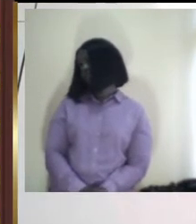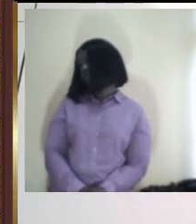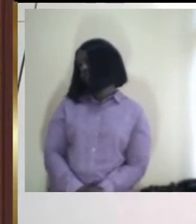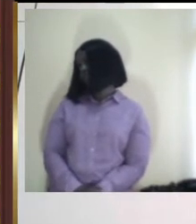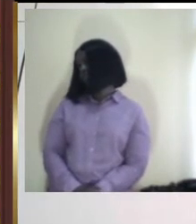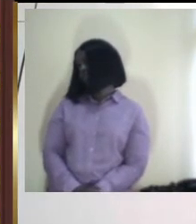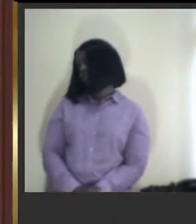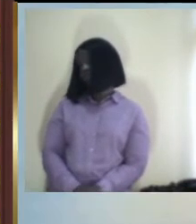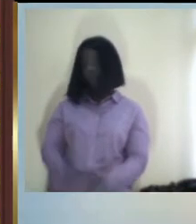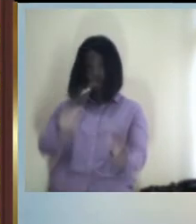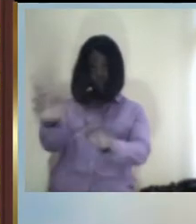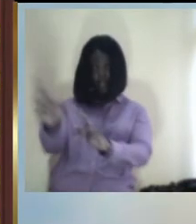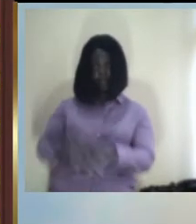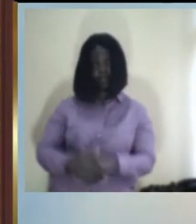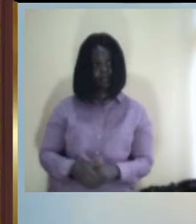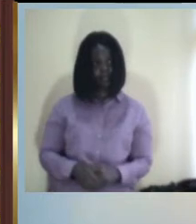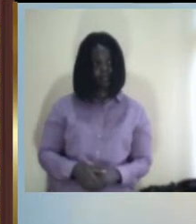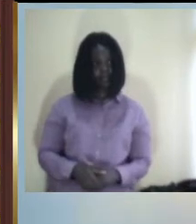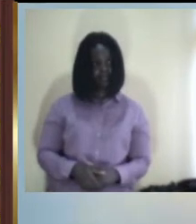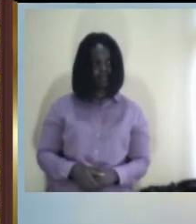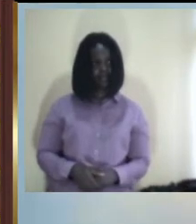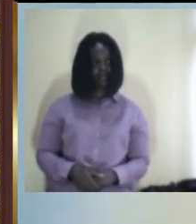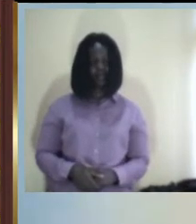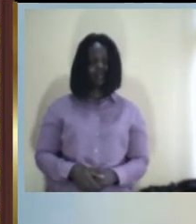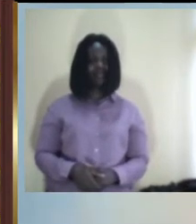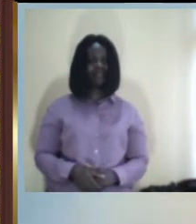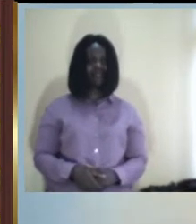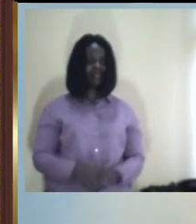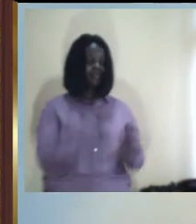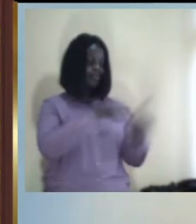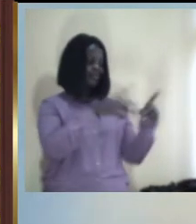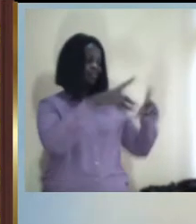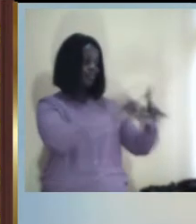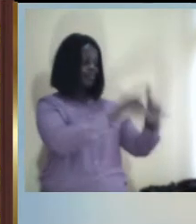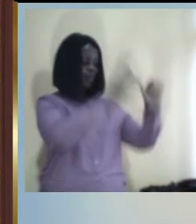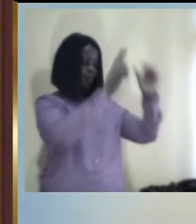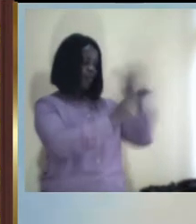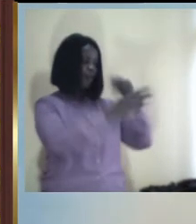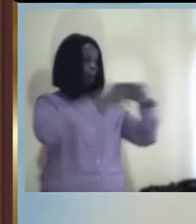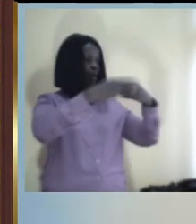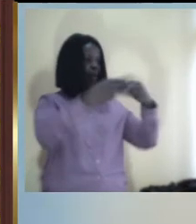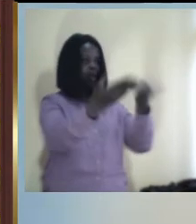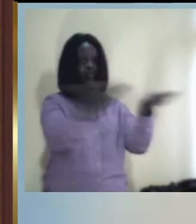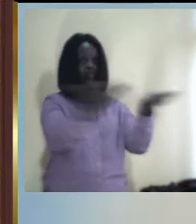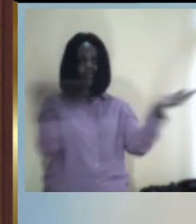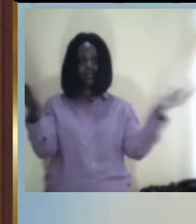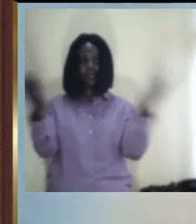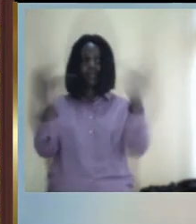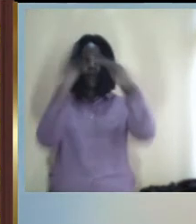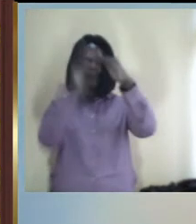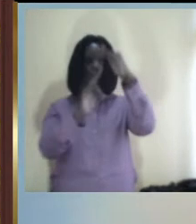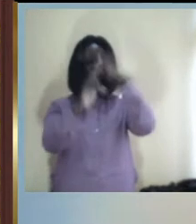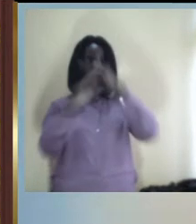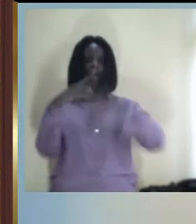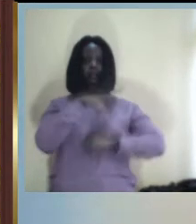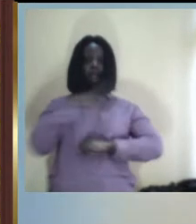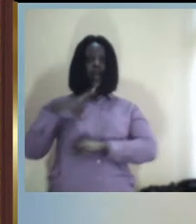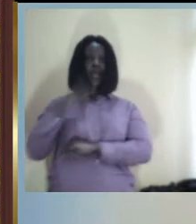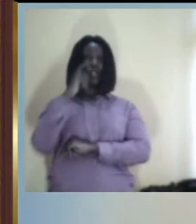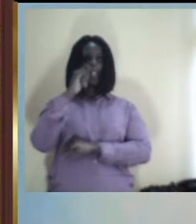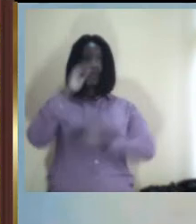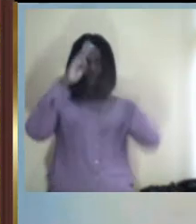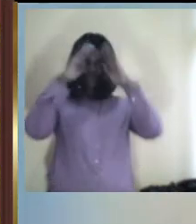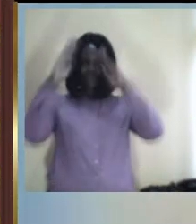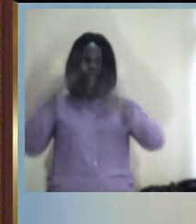You can start, ma'am. Honorable Chairperson, honorable members, ladies and gentlemen,